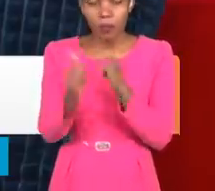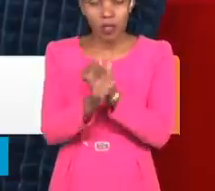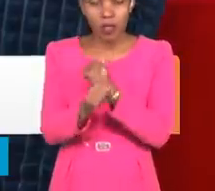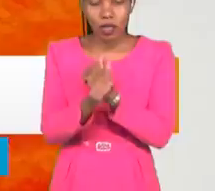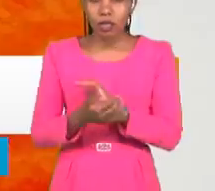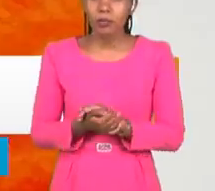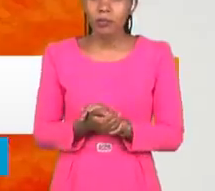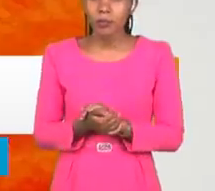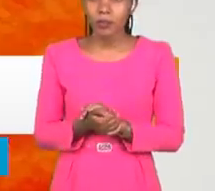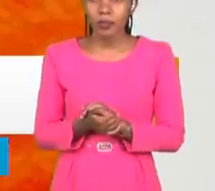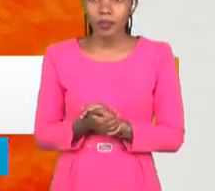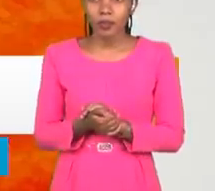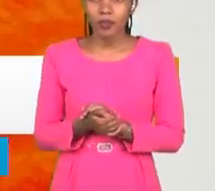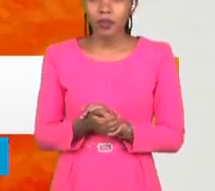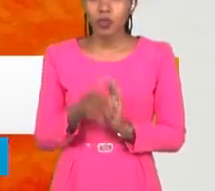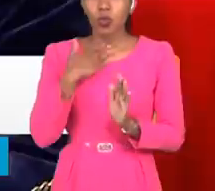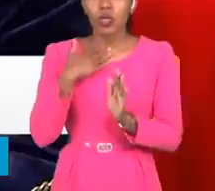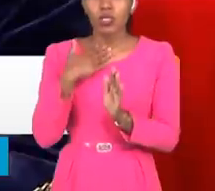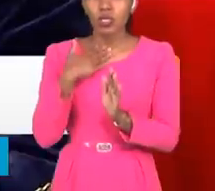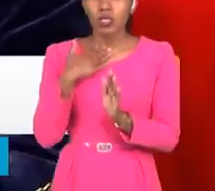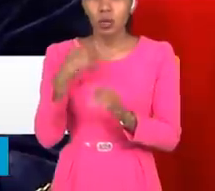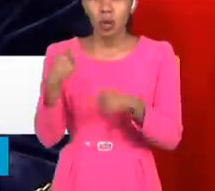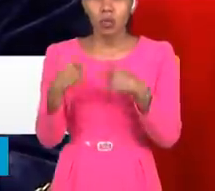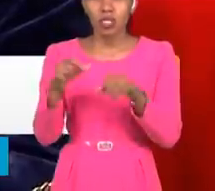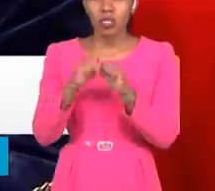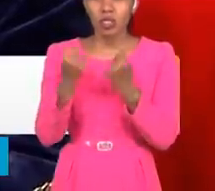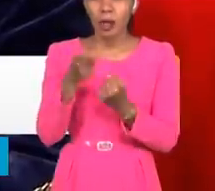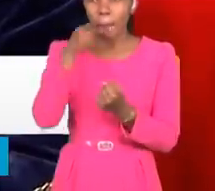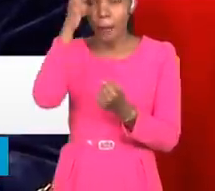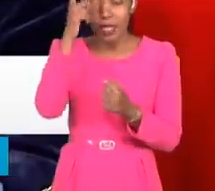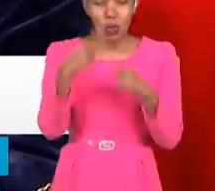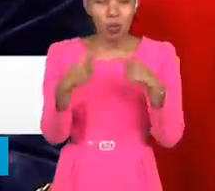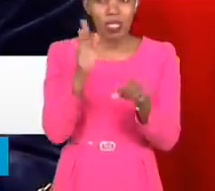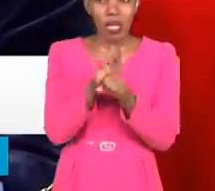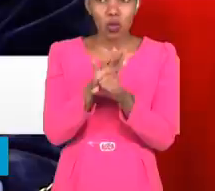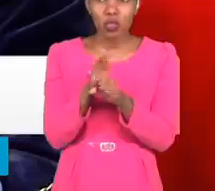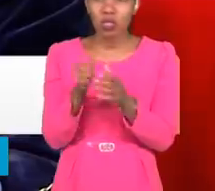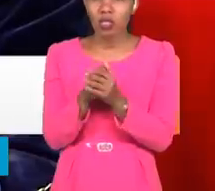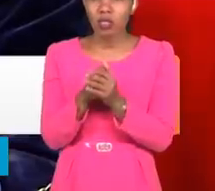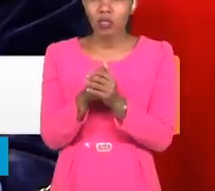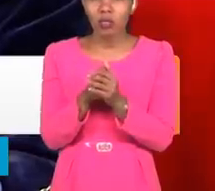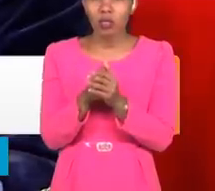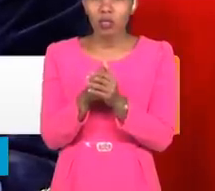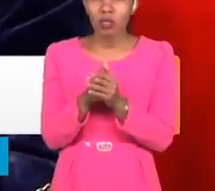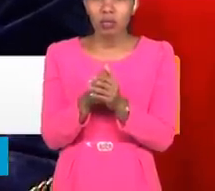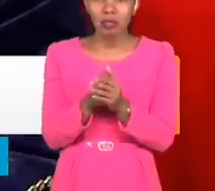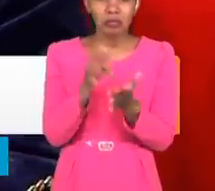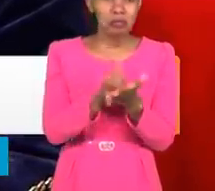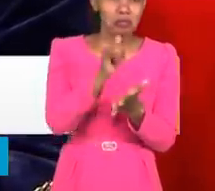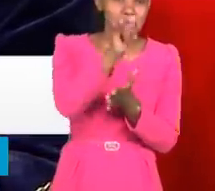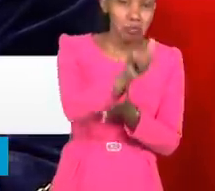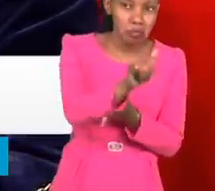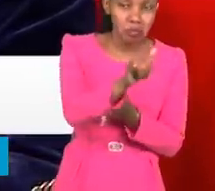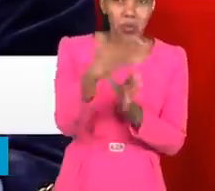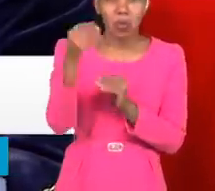Okay. Yeah. Fitting in society, competitiveness. Yeah. Parents are competing big time. It's true. Taking a flight from place X to place Y.